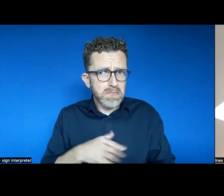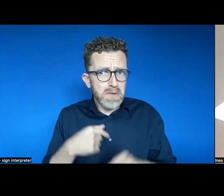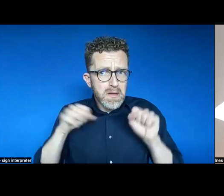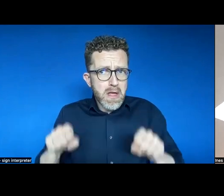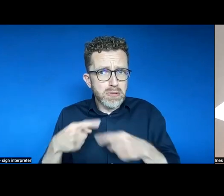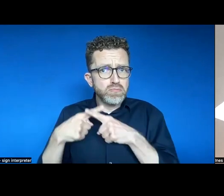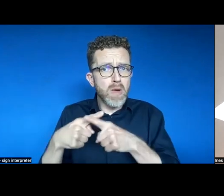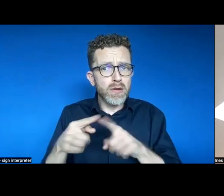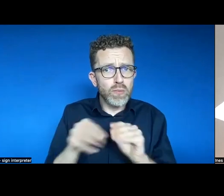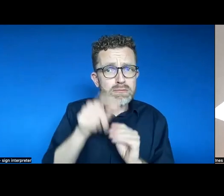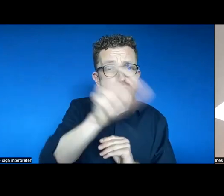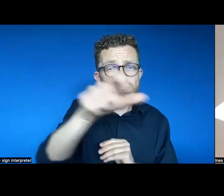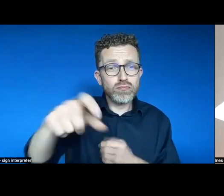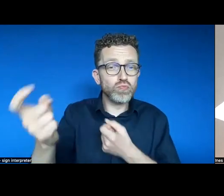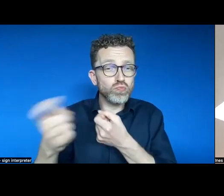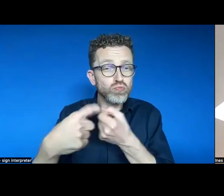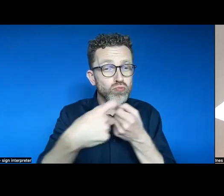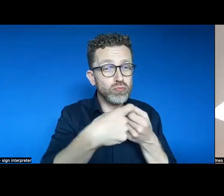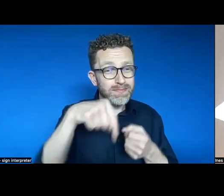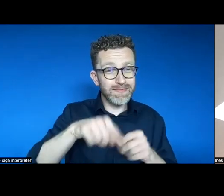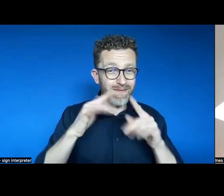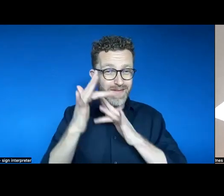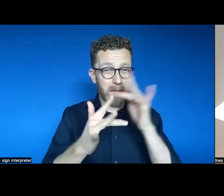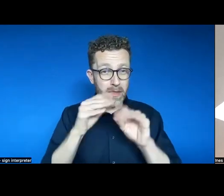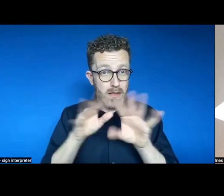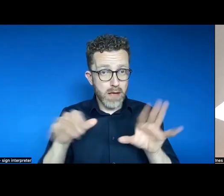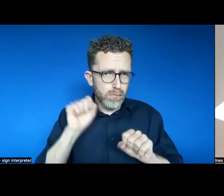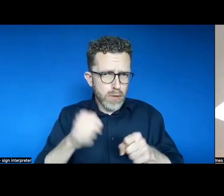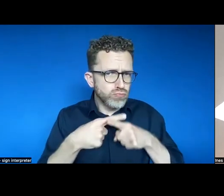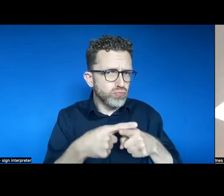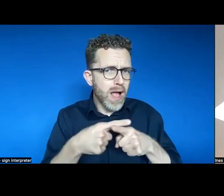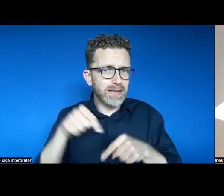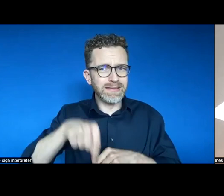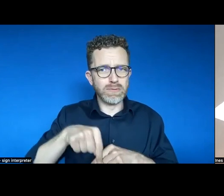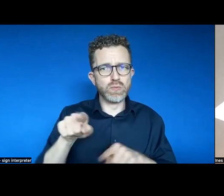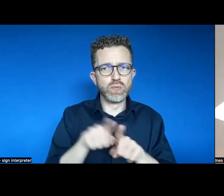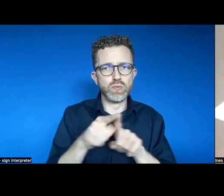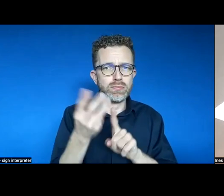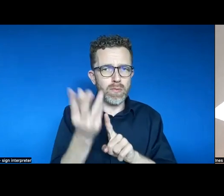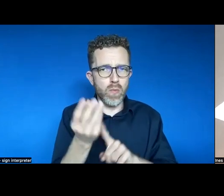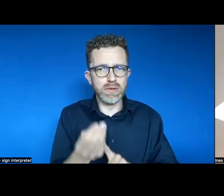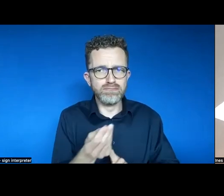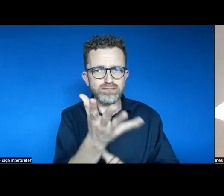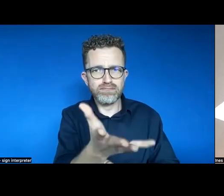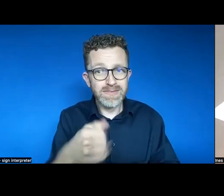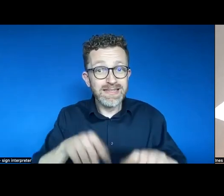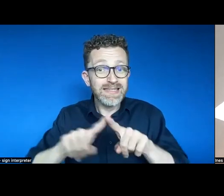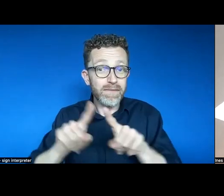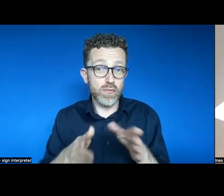different ways. We will share your offers with all the speakers in the hope that it may help